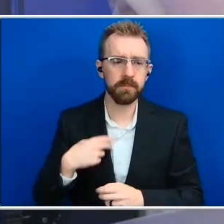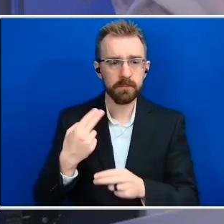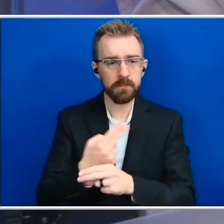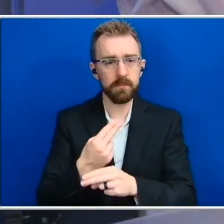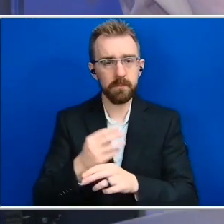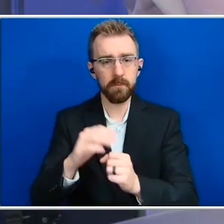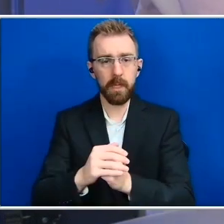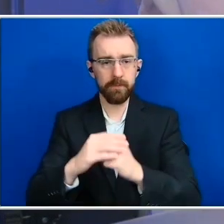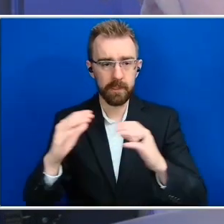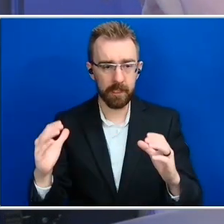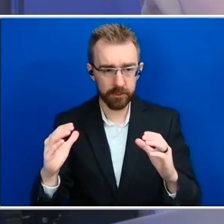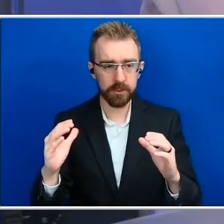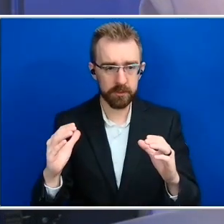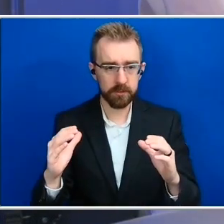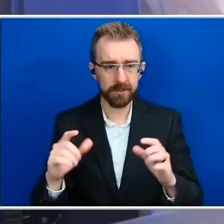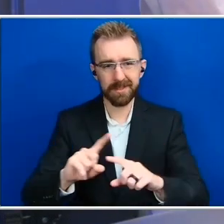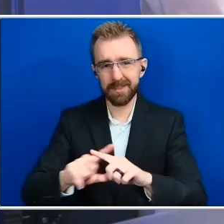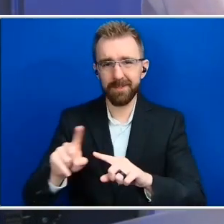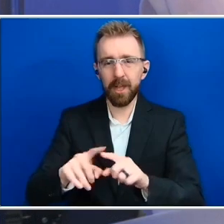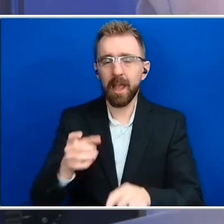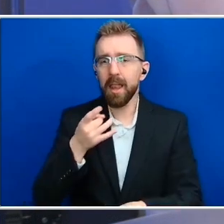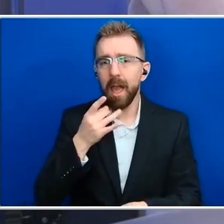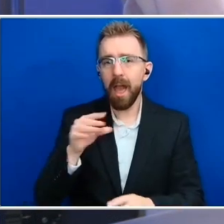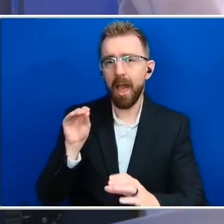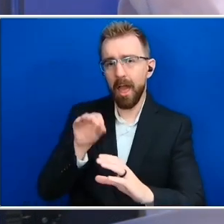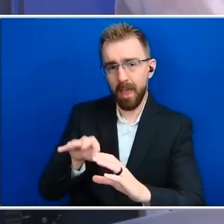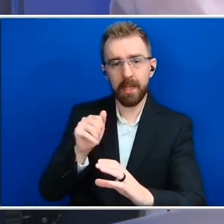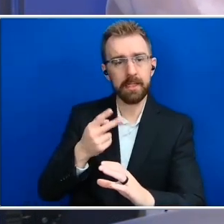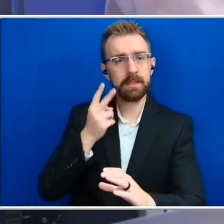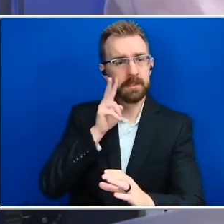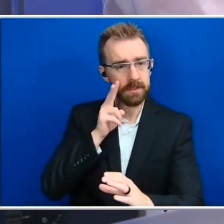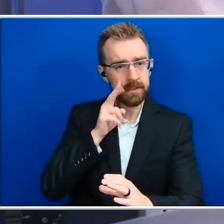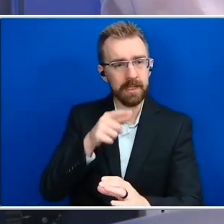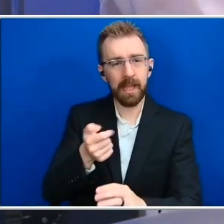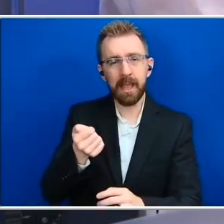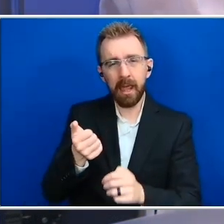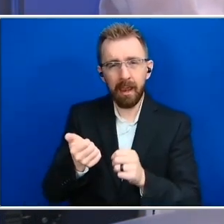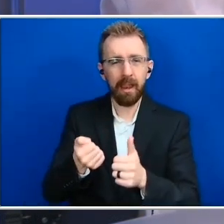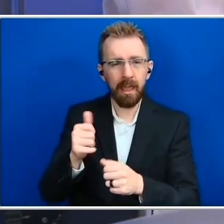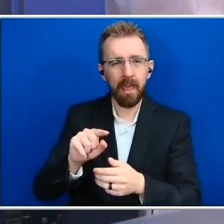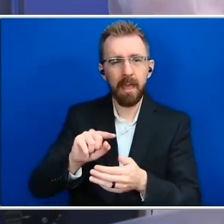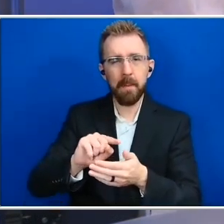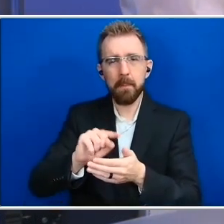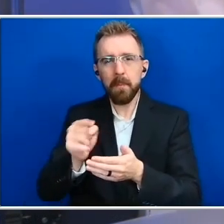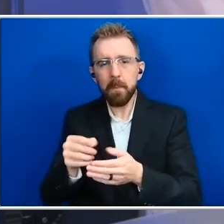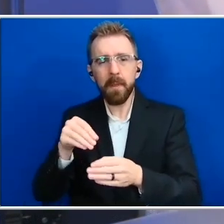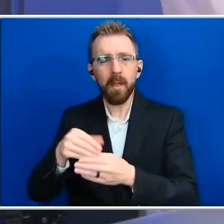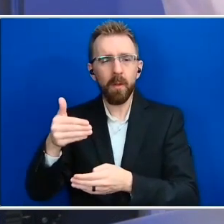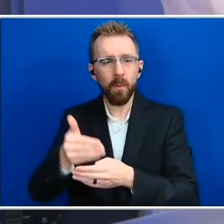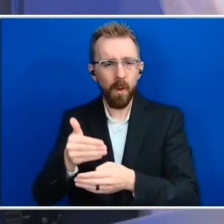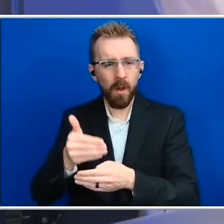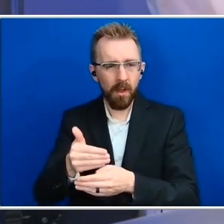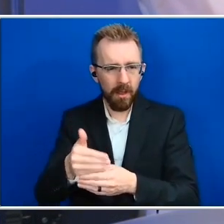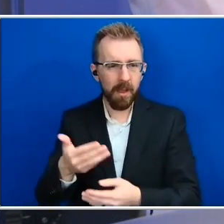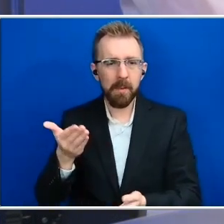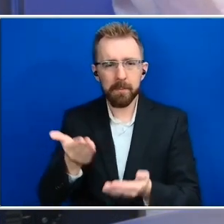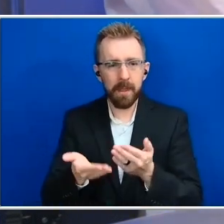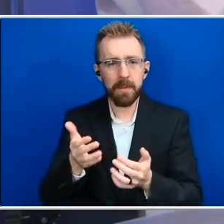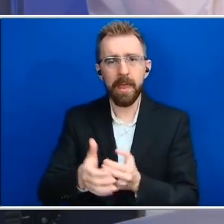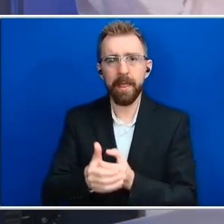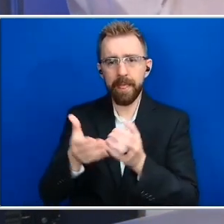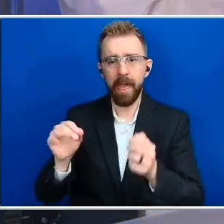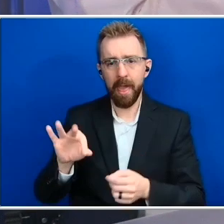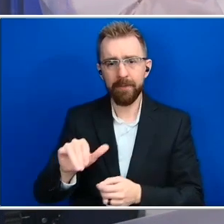and different light, you could see these little bump in the wall, and maybe a lot of them throughout.